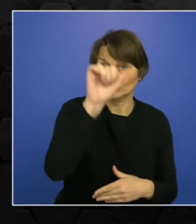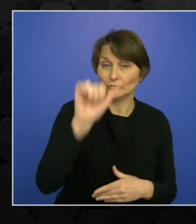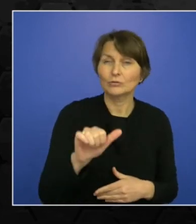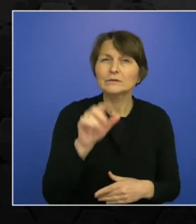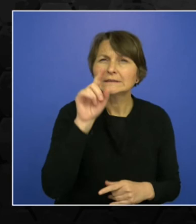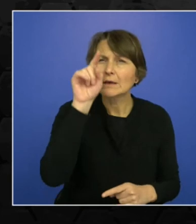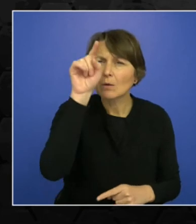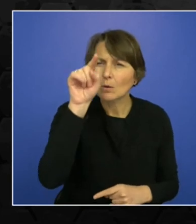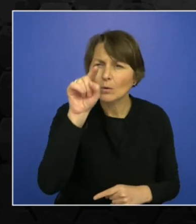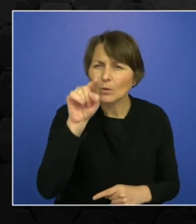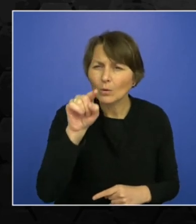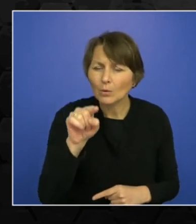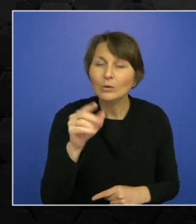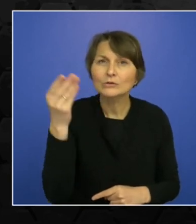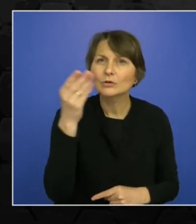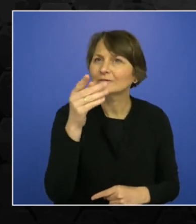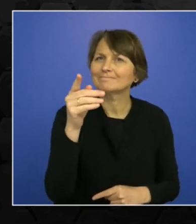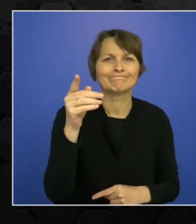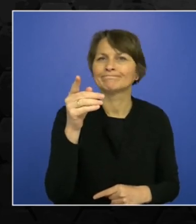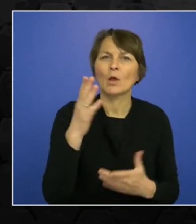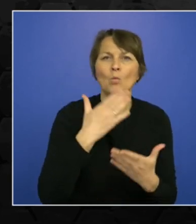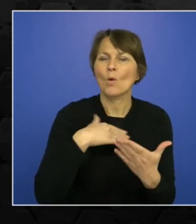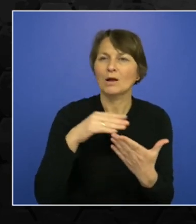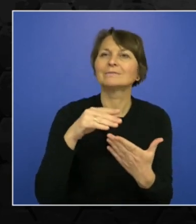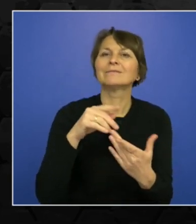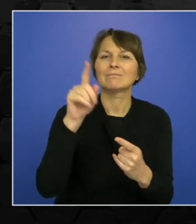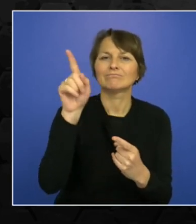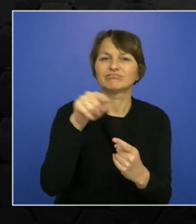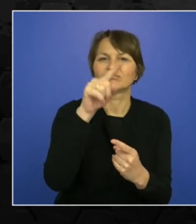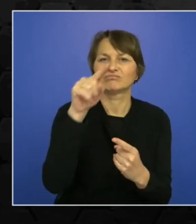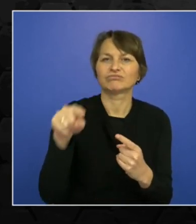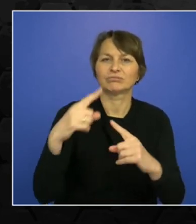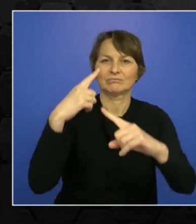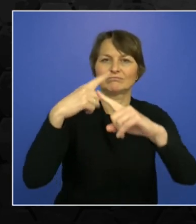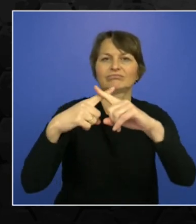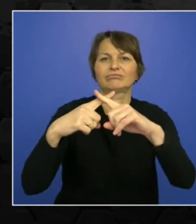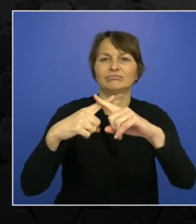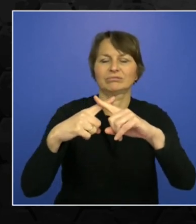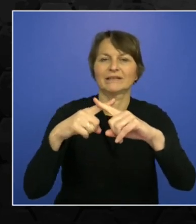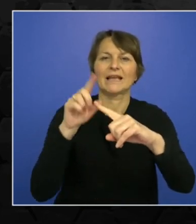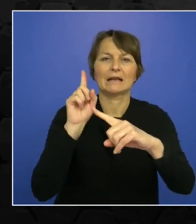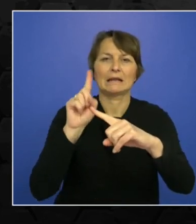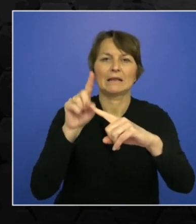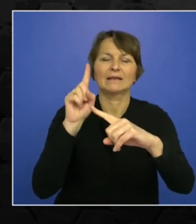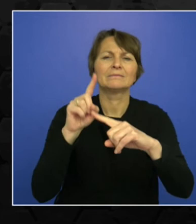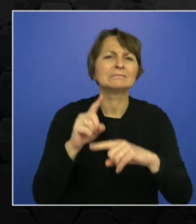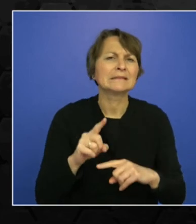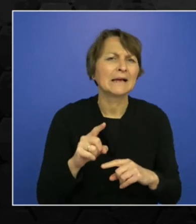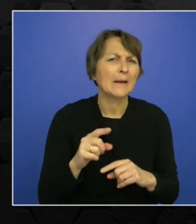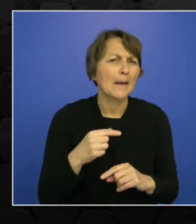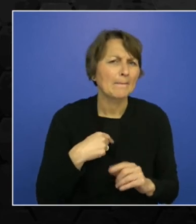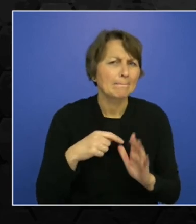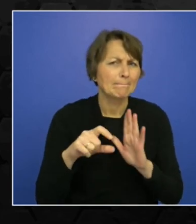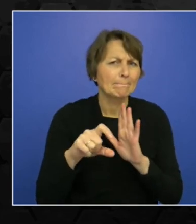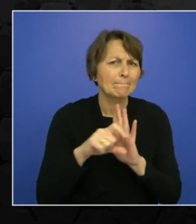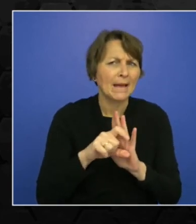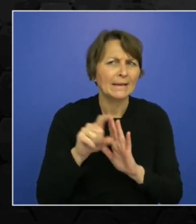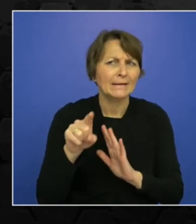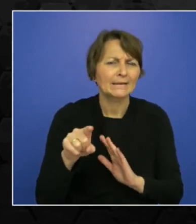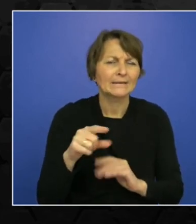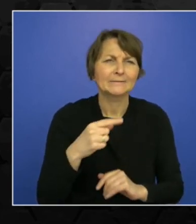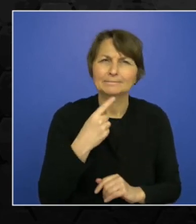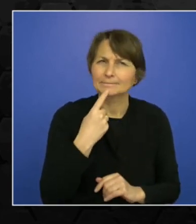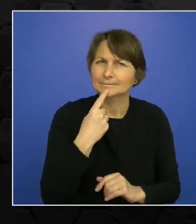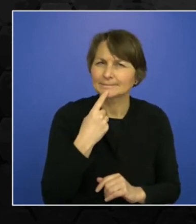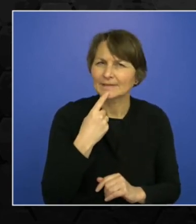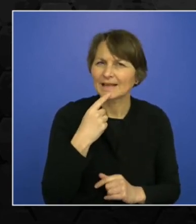click delete. There will be like an icon, like I'm not sure the name of it. I'm not sure if it says delete,